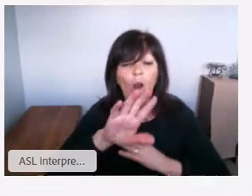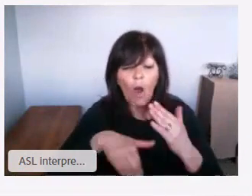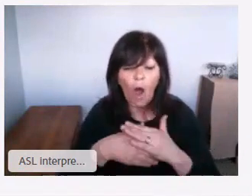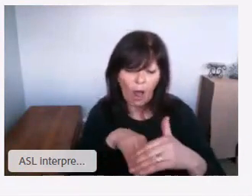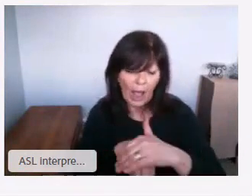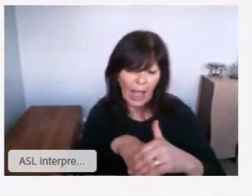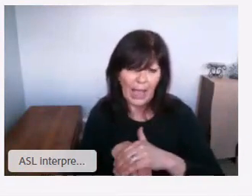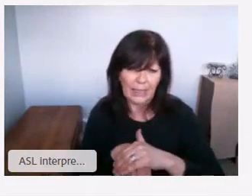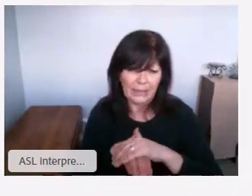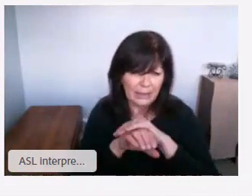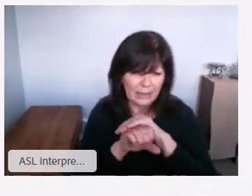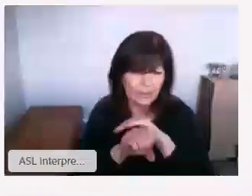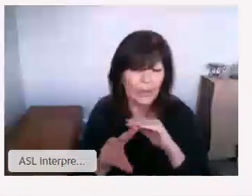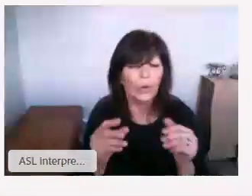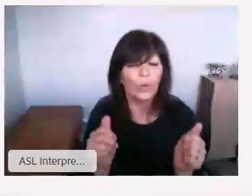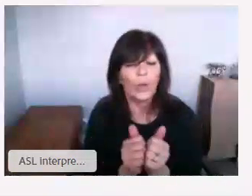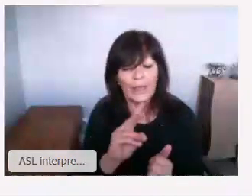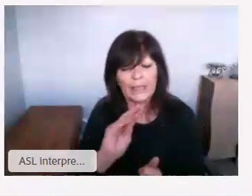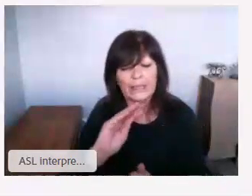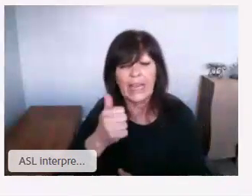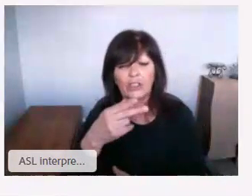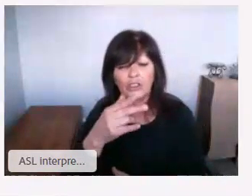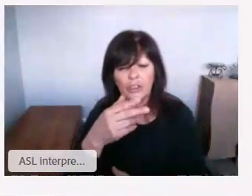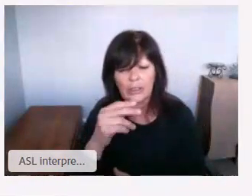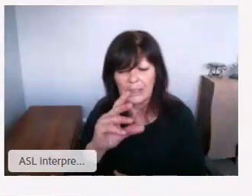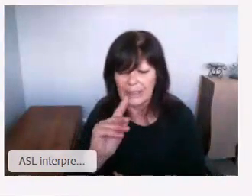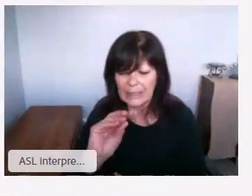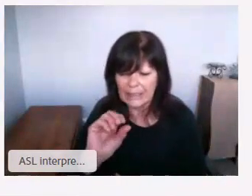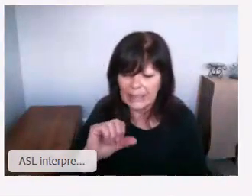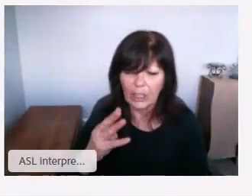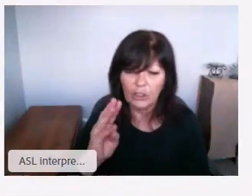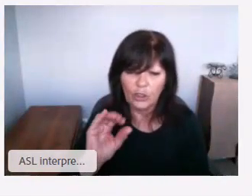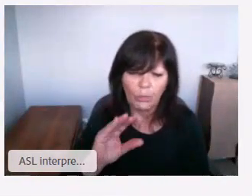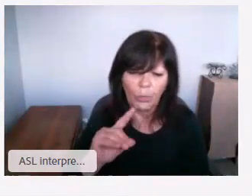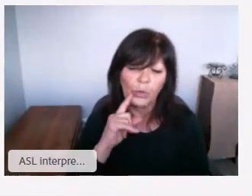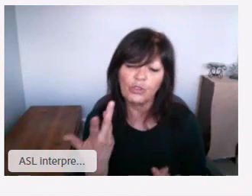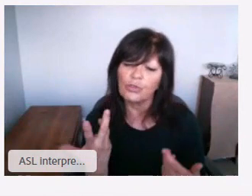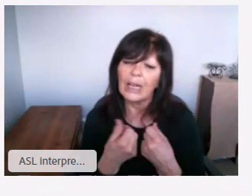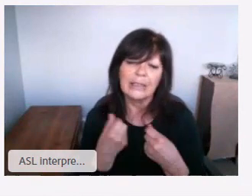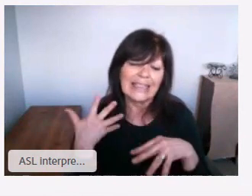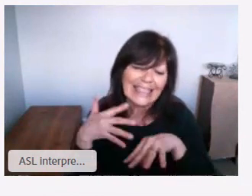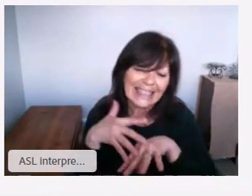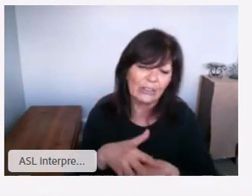overall, along with the dashboard that we are trying to integrate into all things that we are